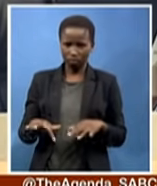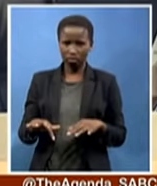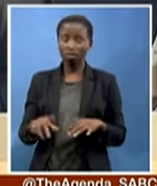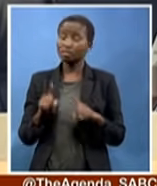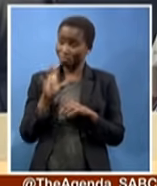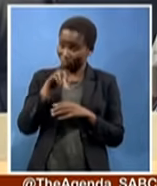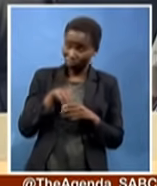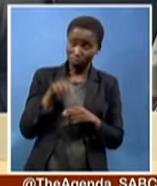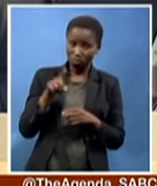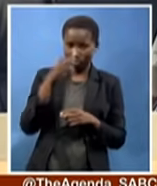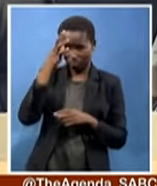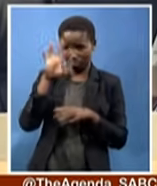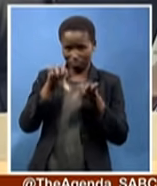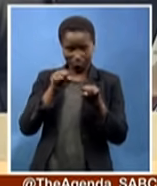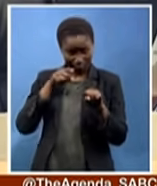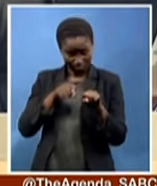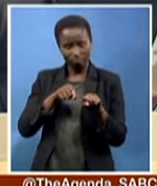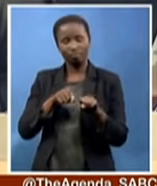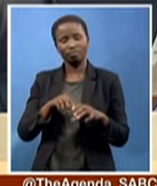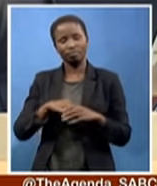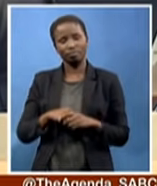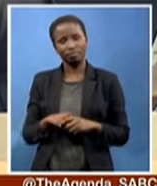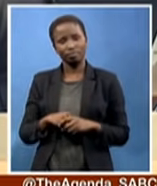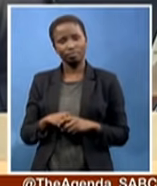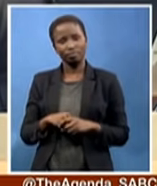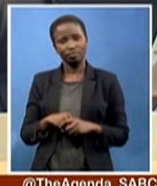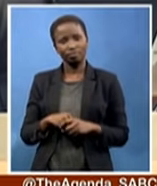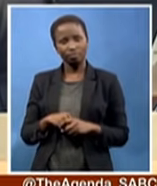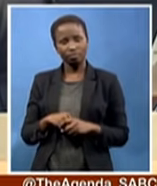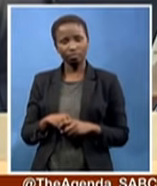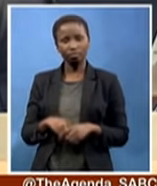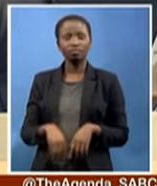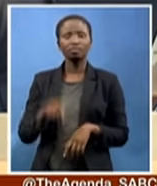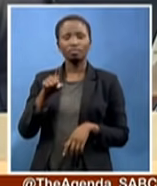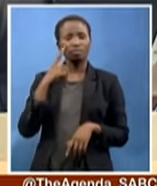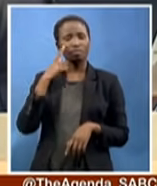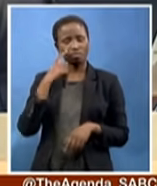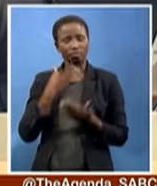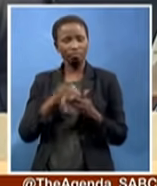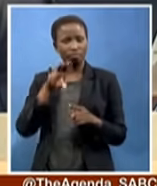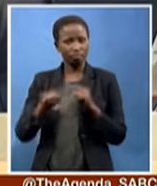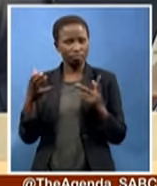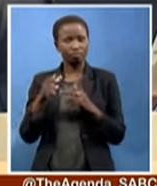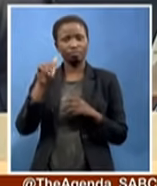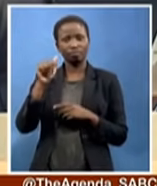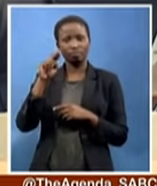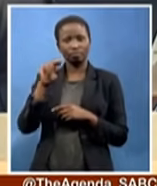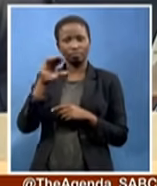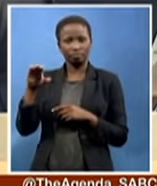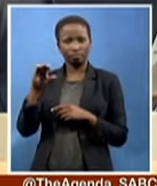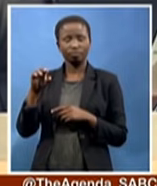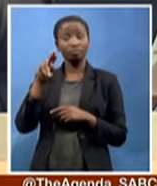These are evident in the statements of the ANC National Executive Committee, particularly from